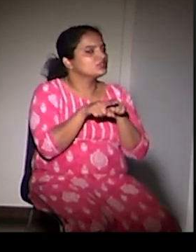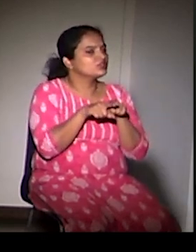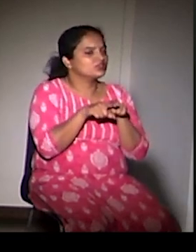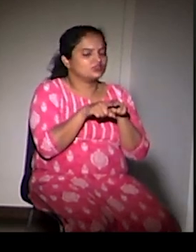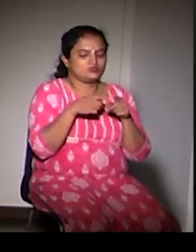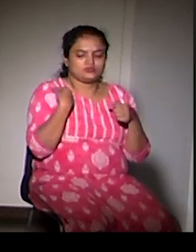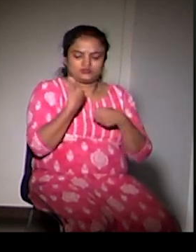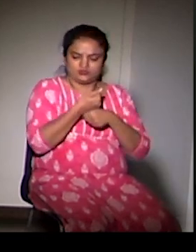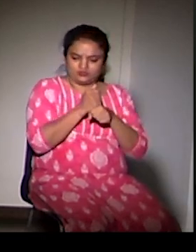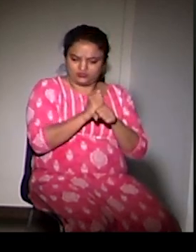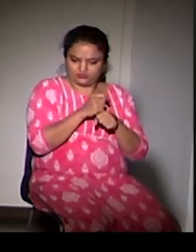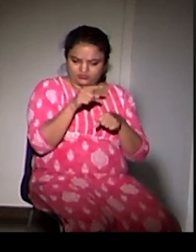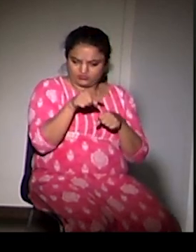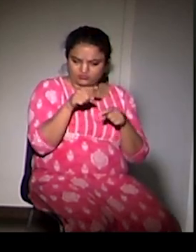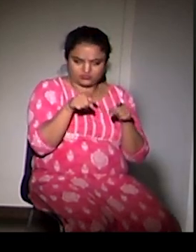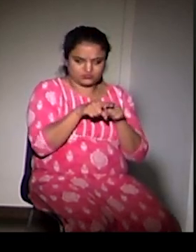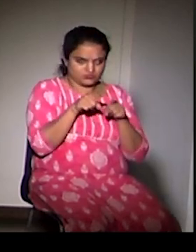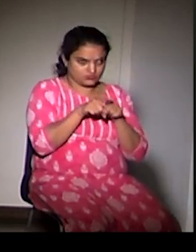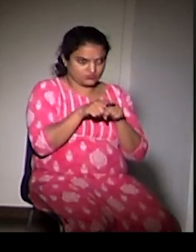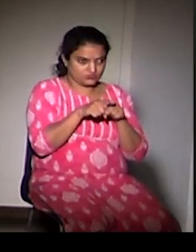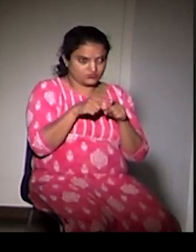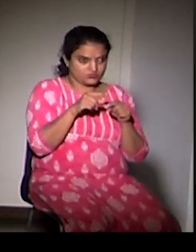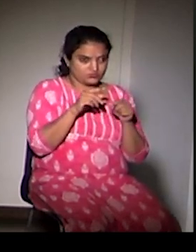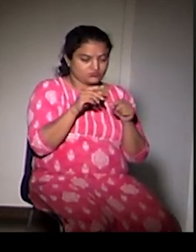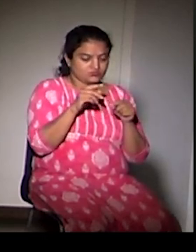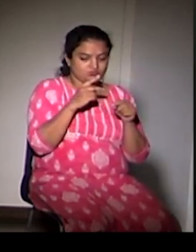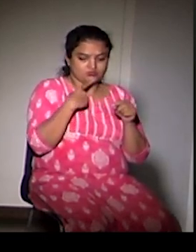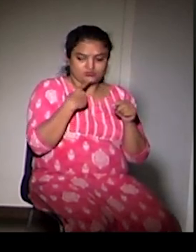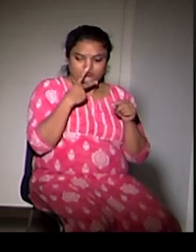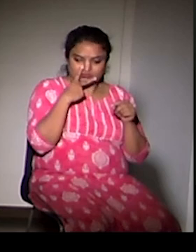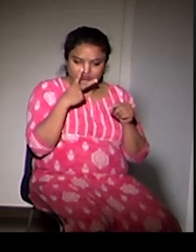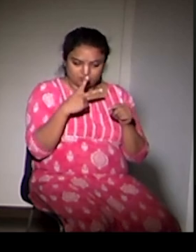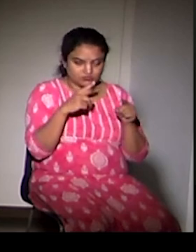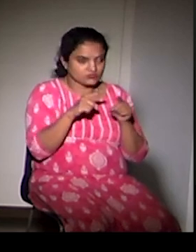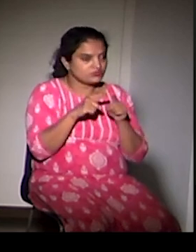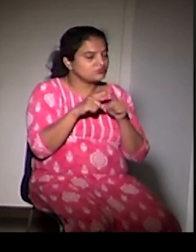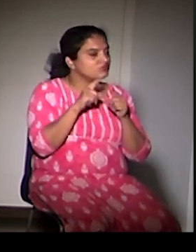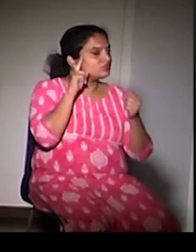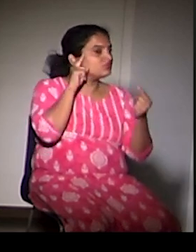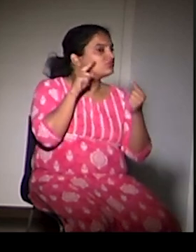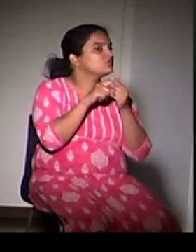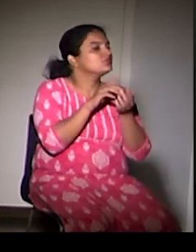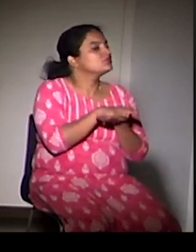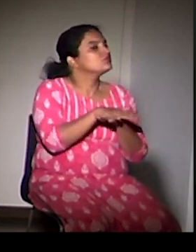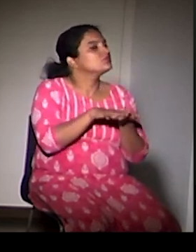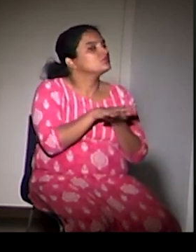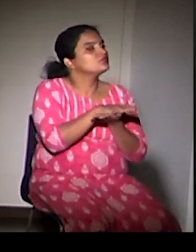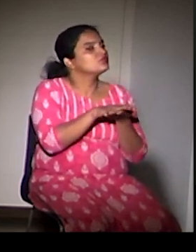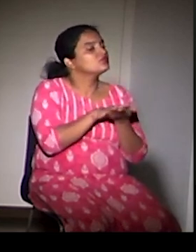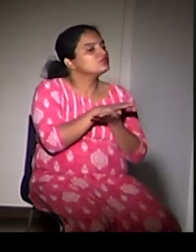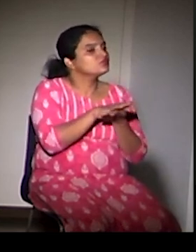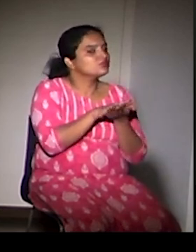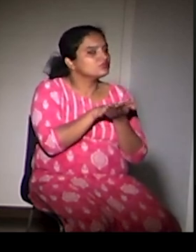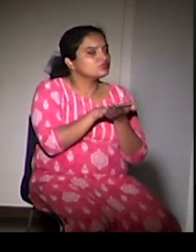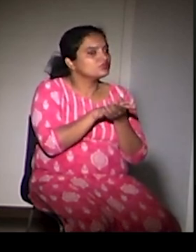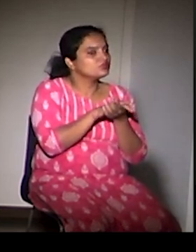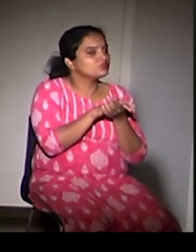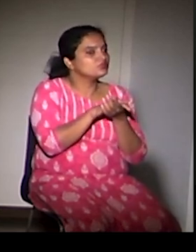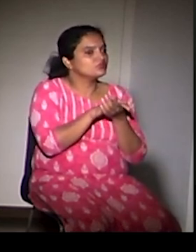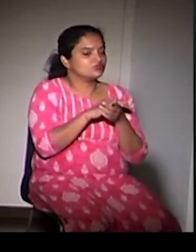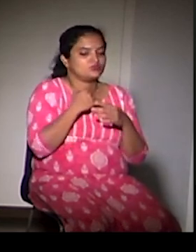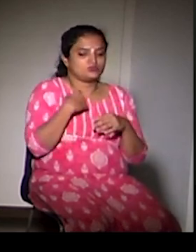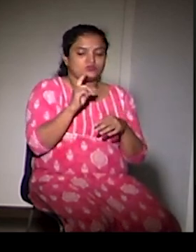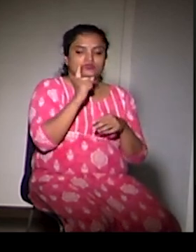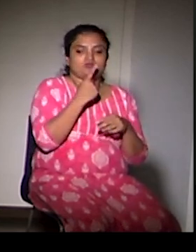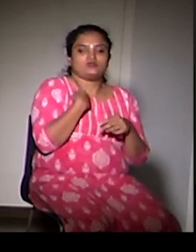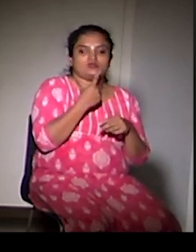to be said that glazed tiles are not an indigenous art form to India. They were first